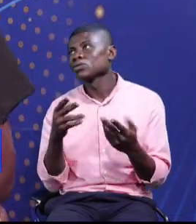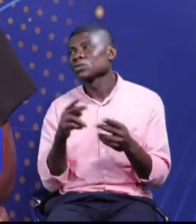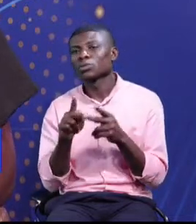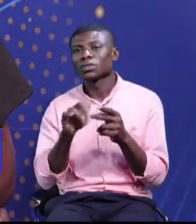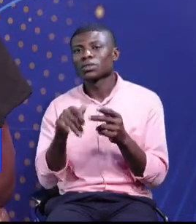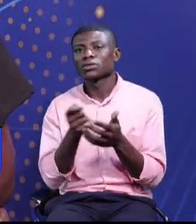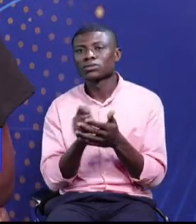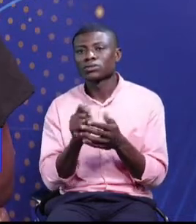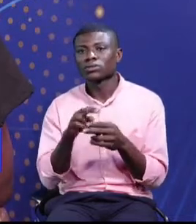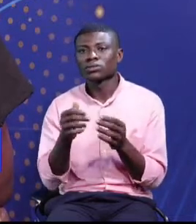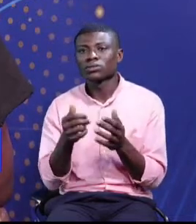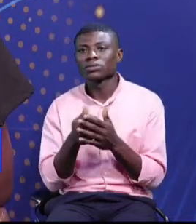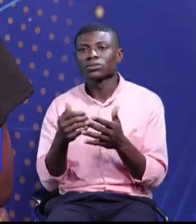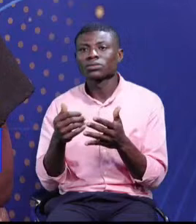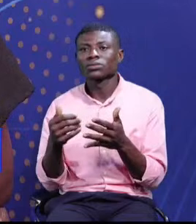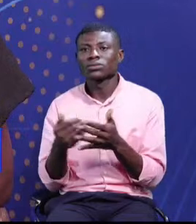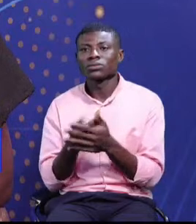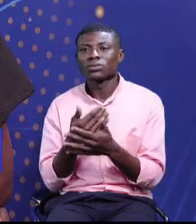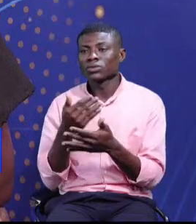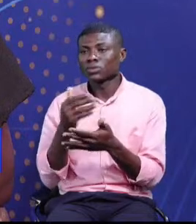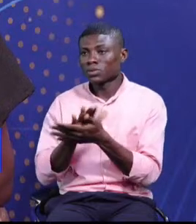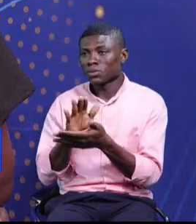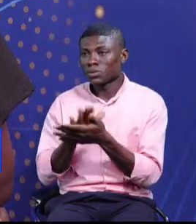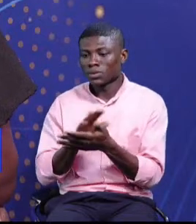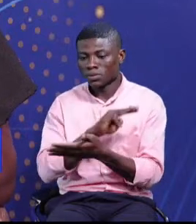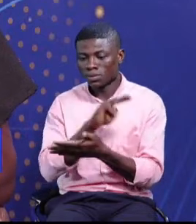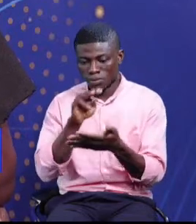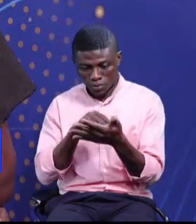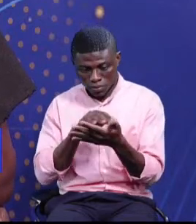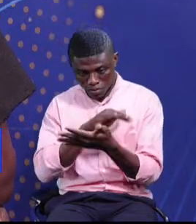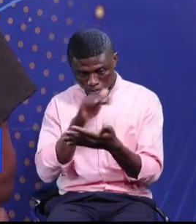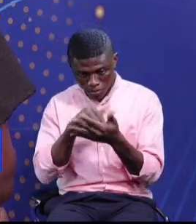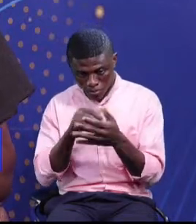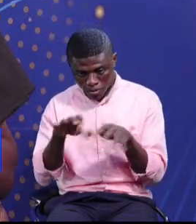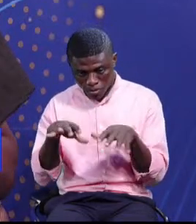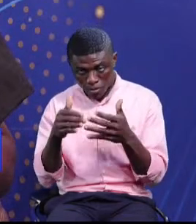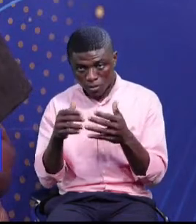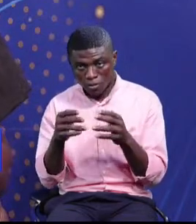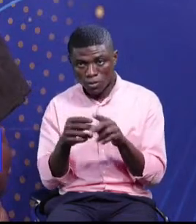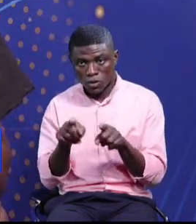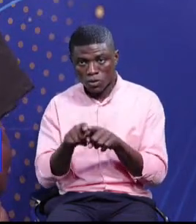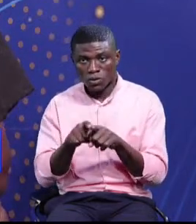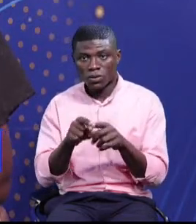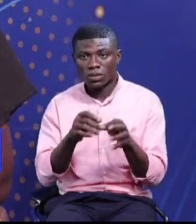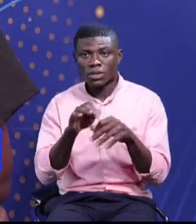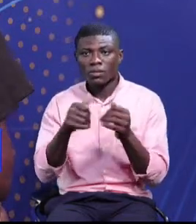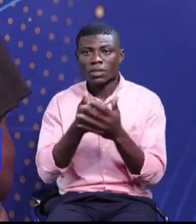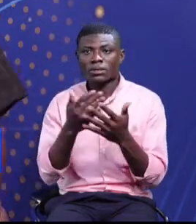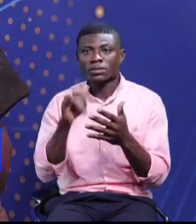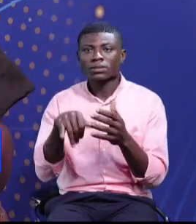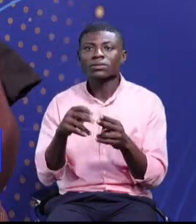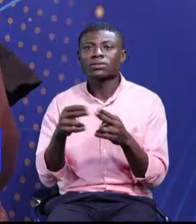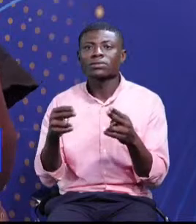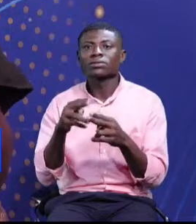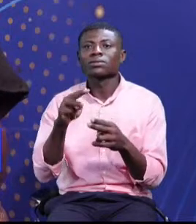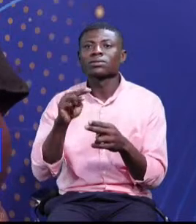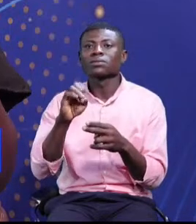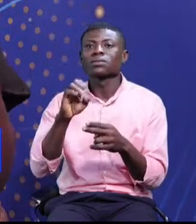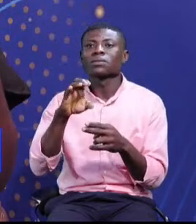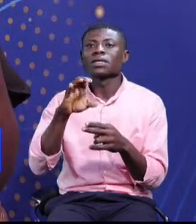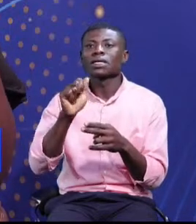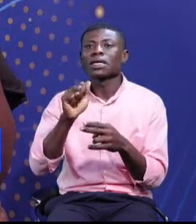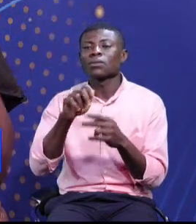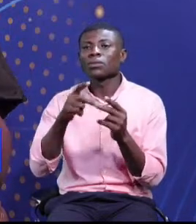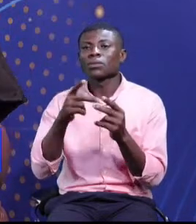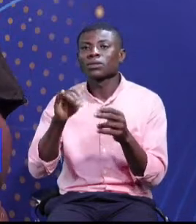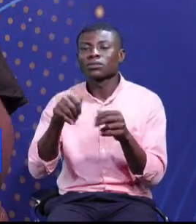class newspaper. And the article was regarding megapolises, right? And a megapolises is an area